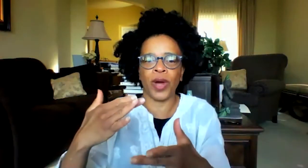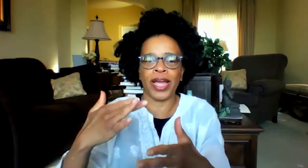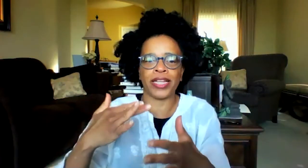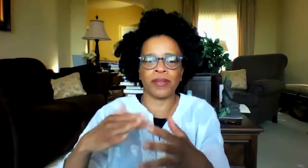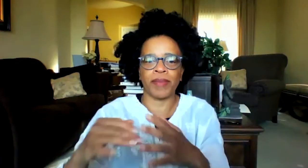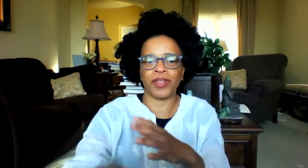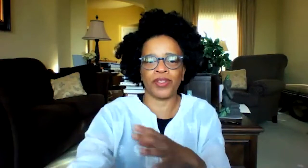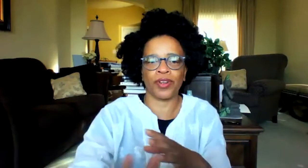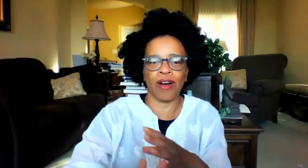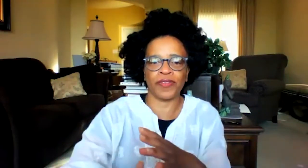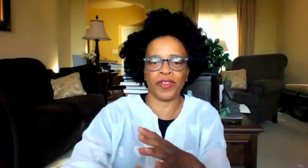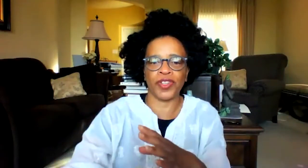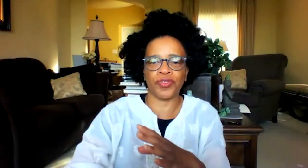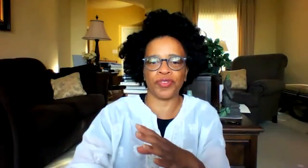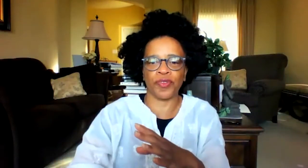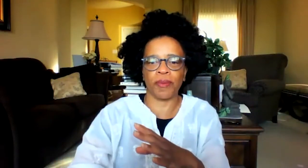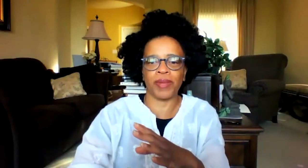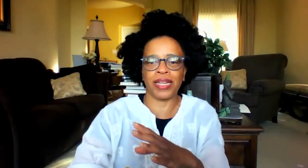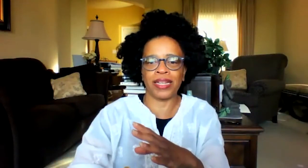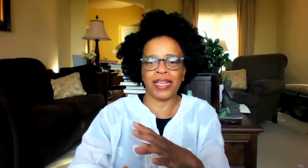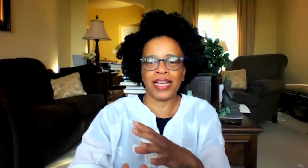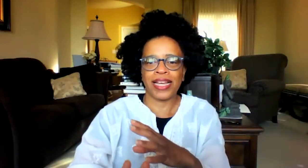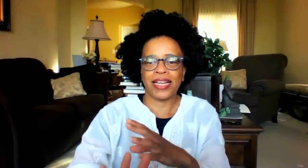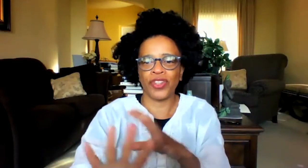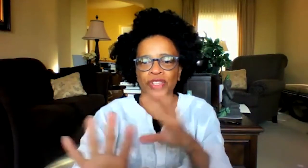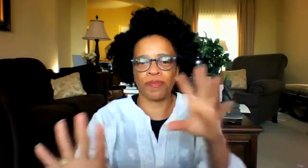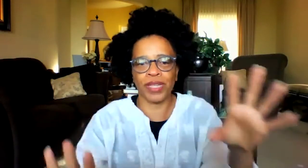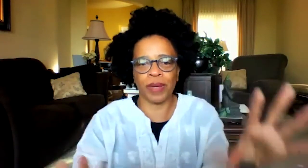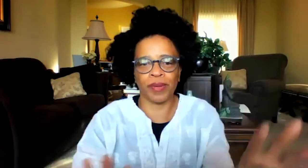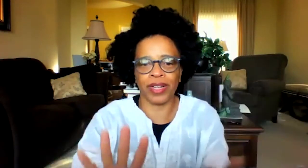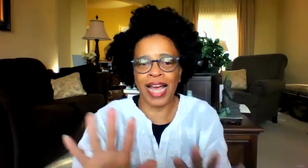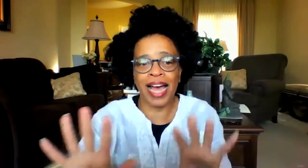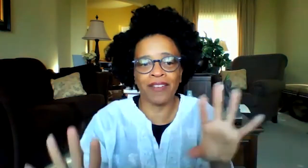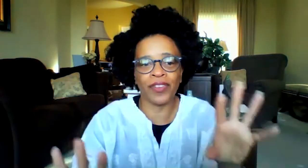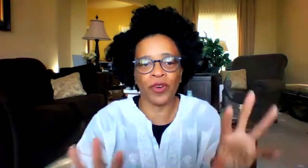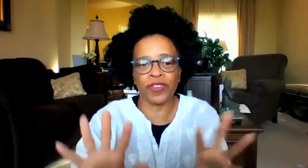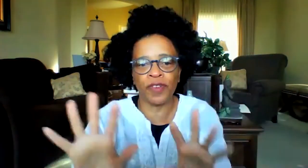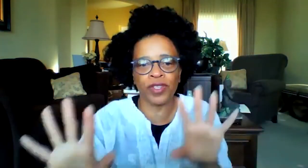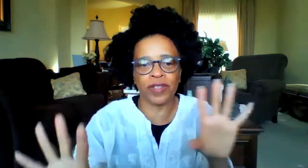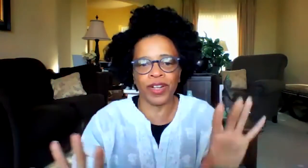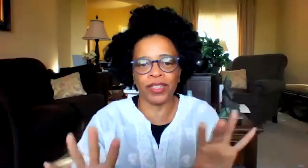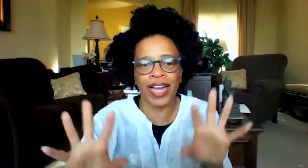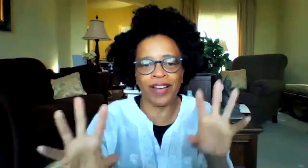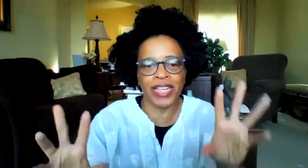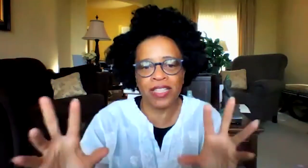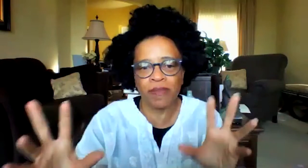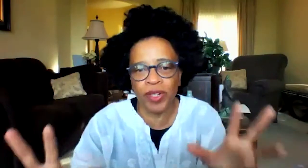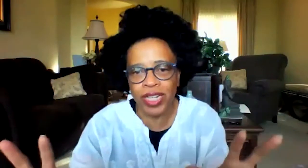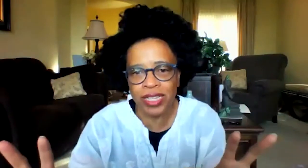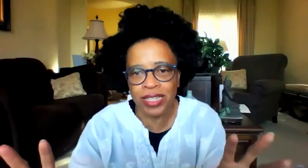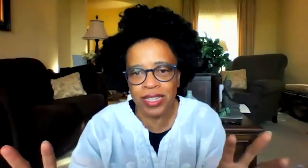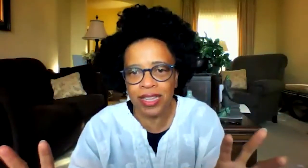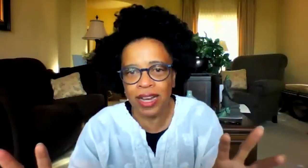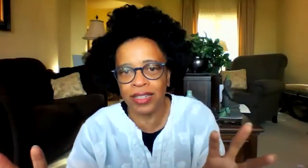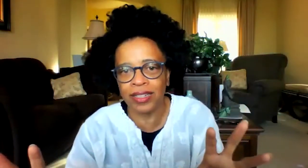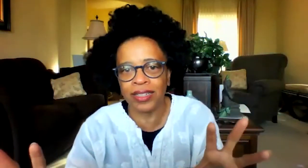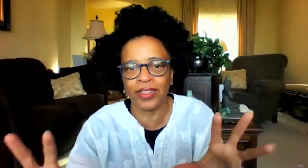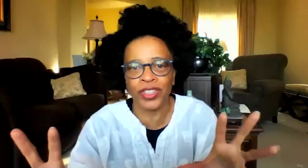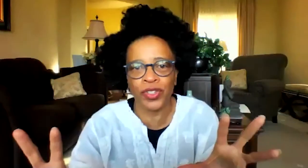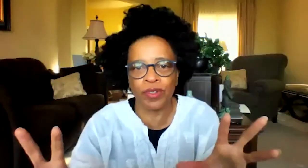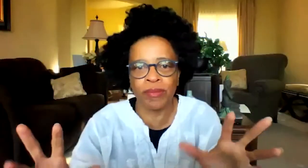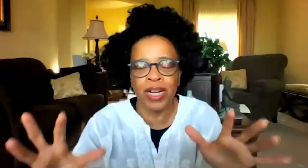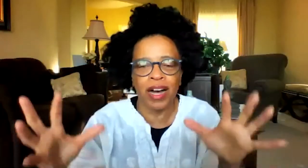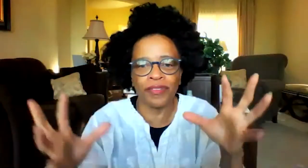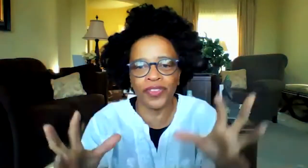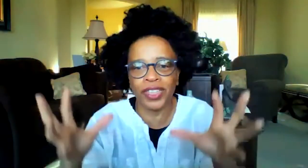identify as white to maybe turn off their visuals for a minute and just be able to have those folks of color have the experience in the Sangha